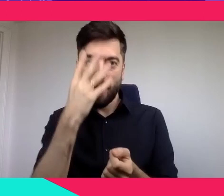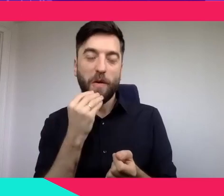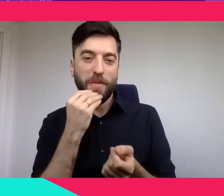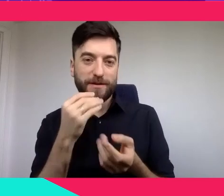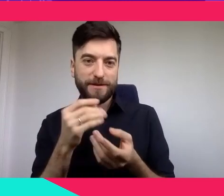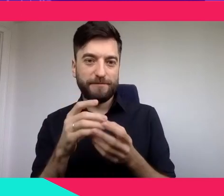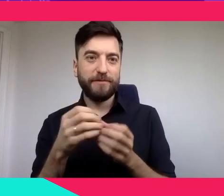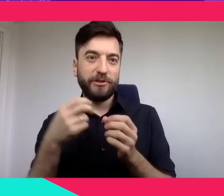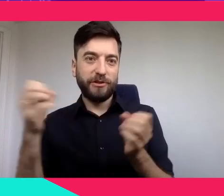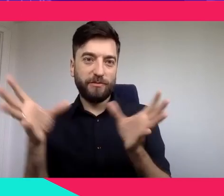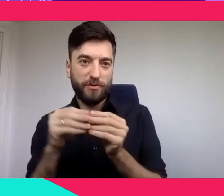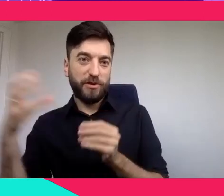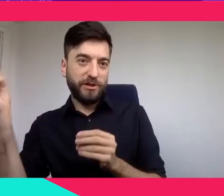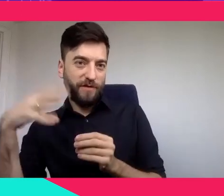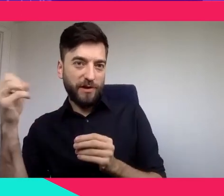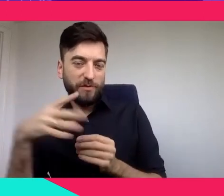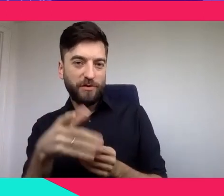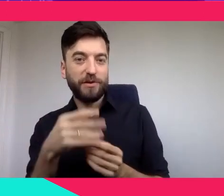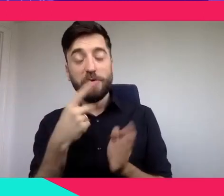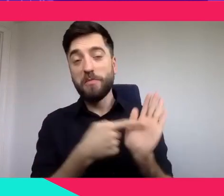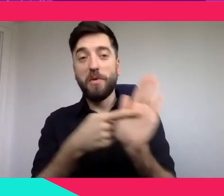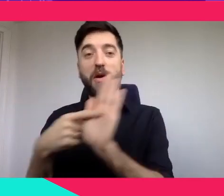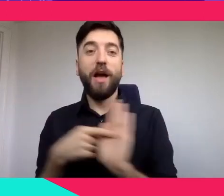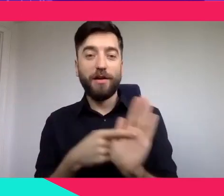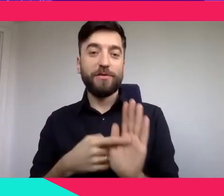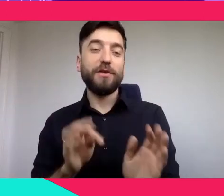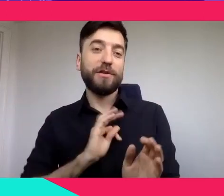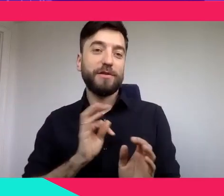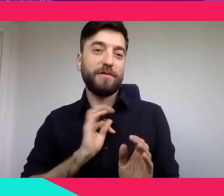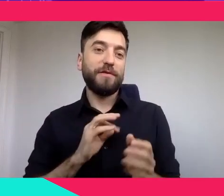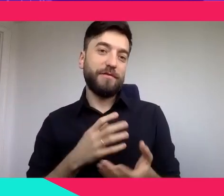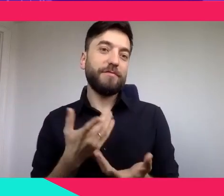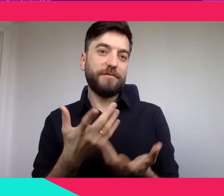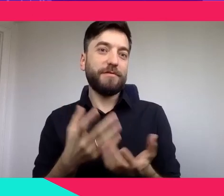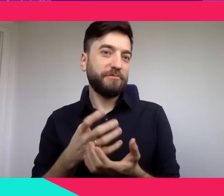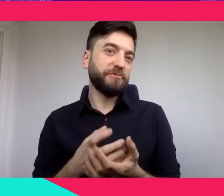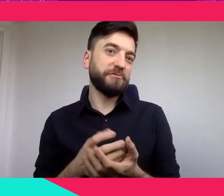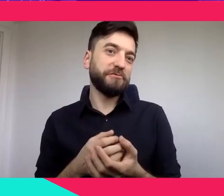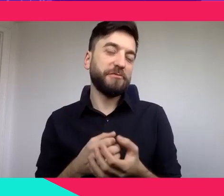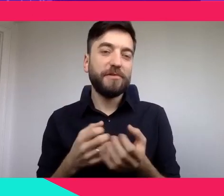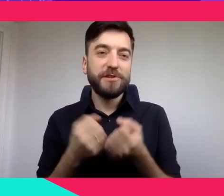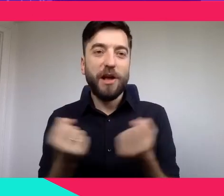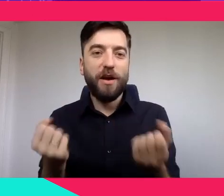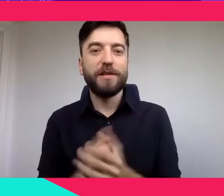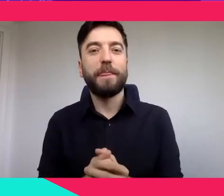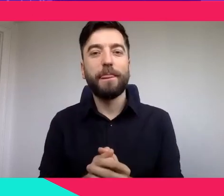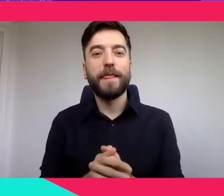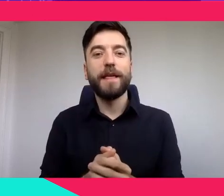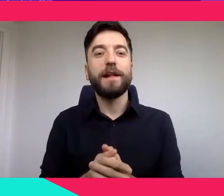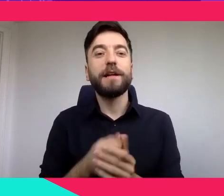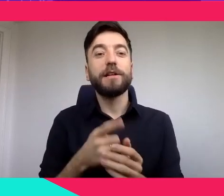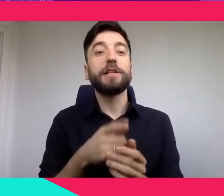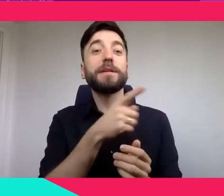at SMK, where we placed her remix next to the original, because one of the things that we